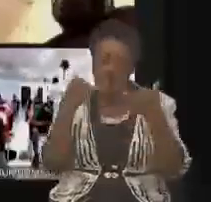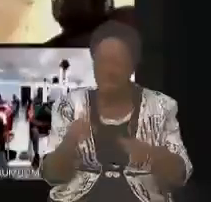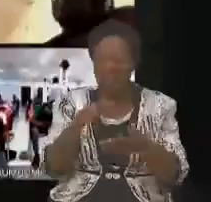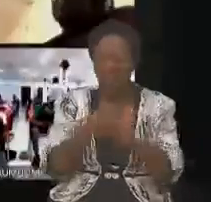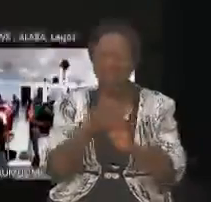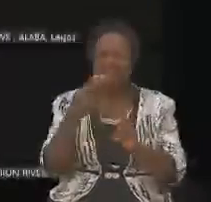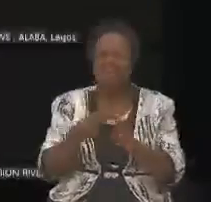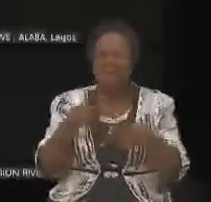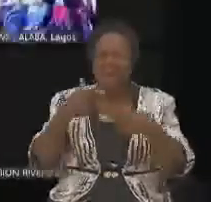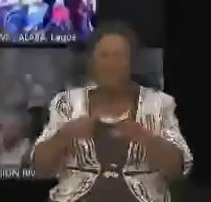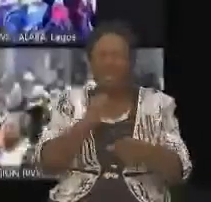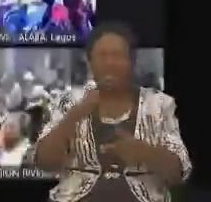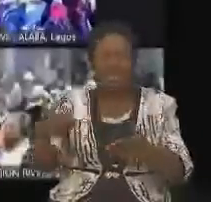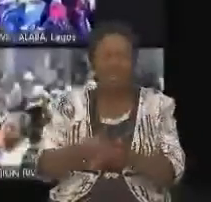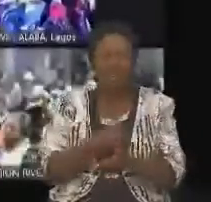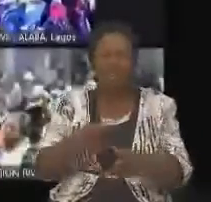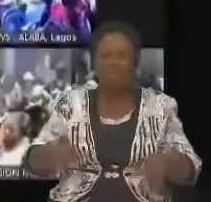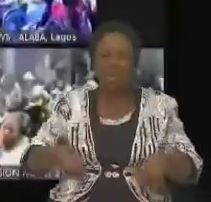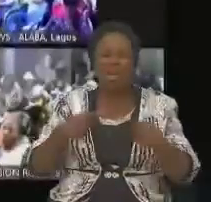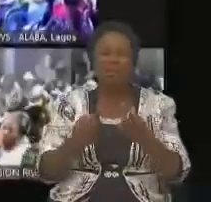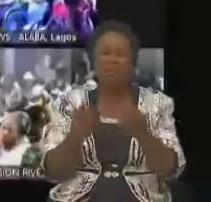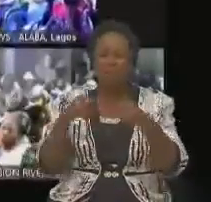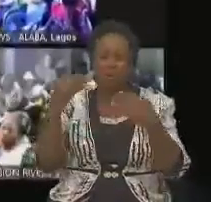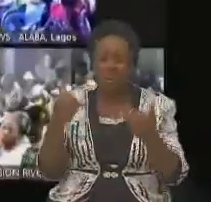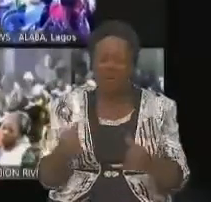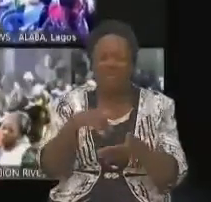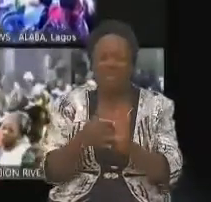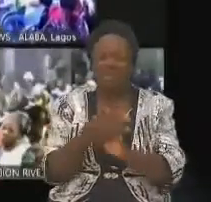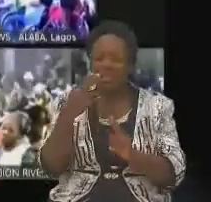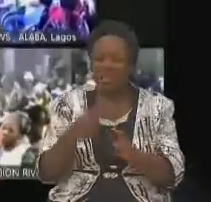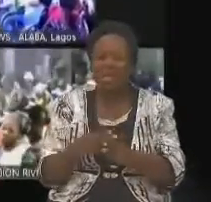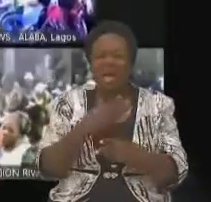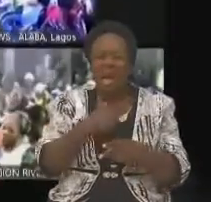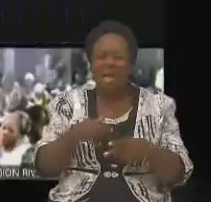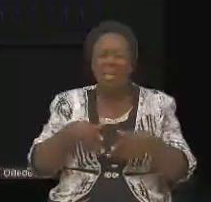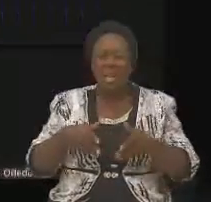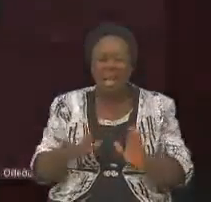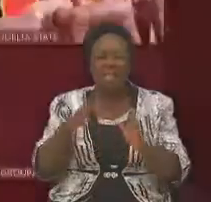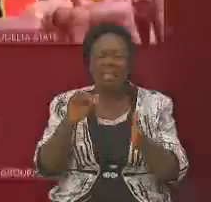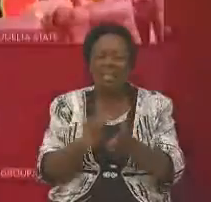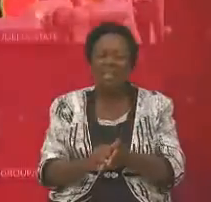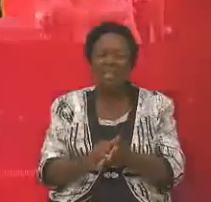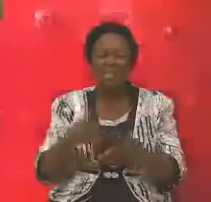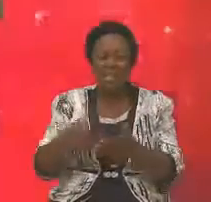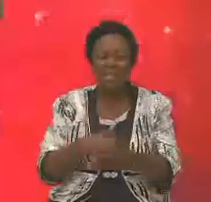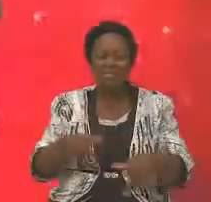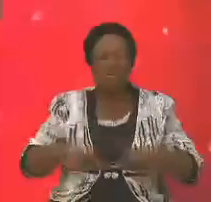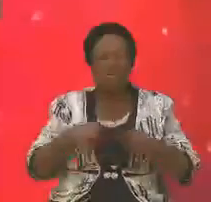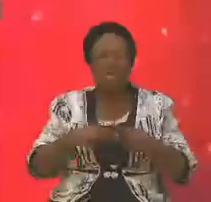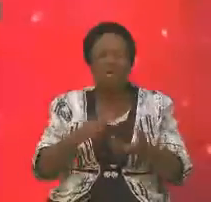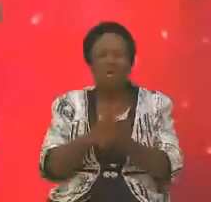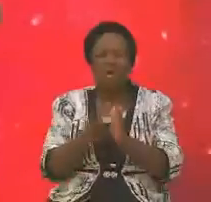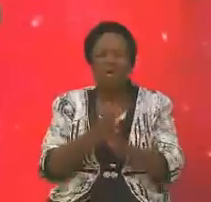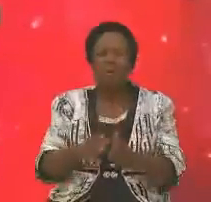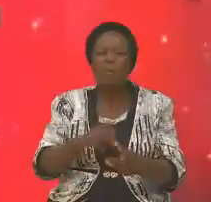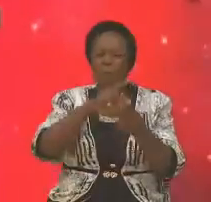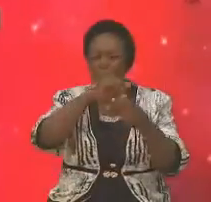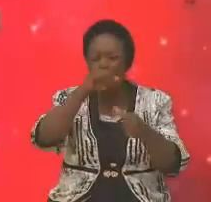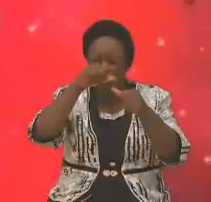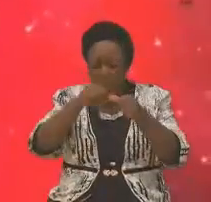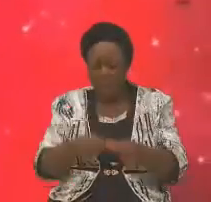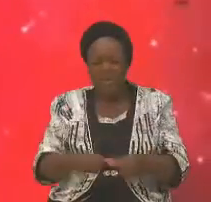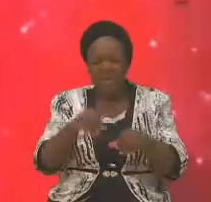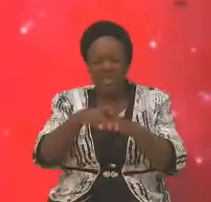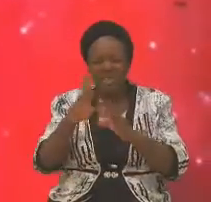new life come now, and let that new life become permanent in their lives in Jesus' name. I pray, Lord,